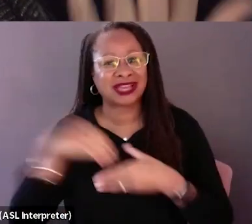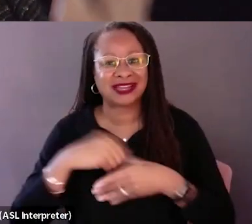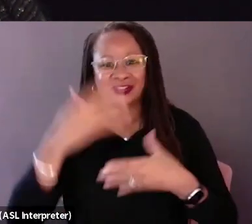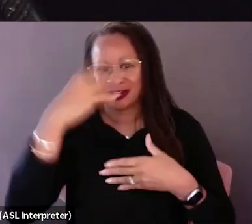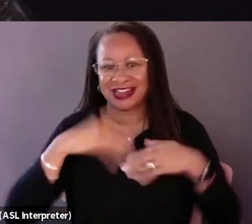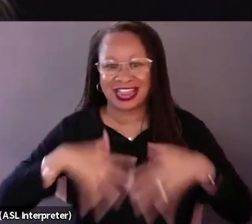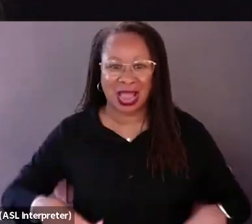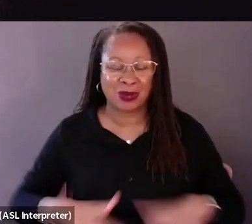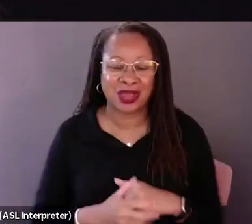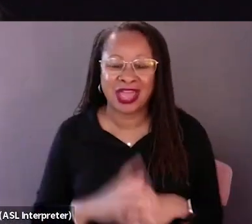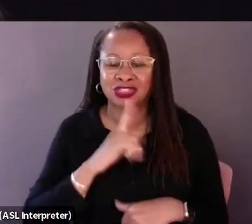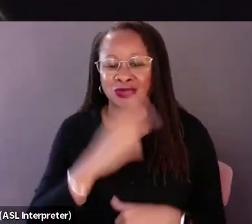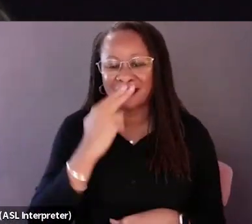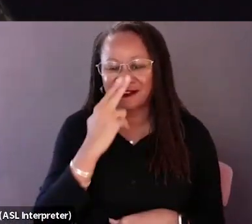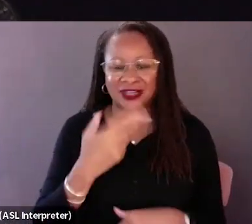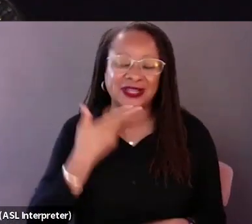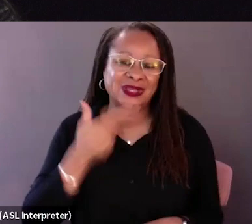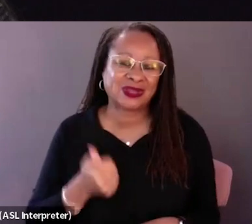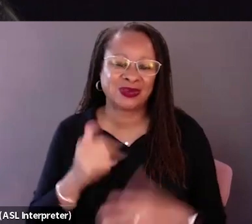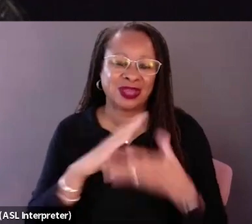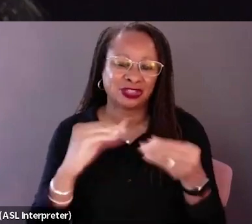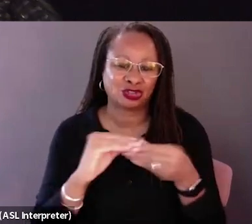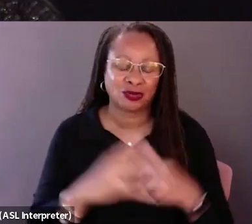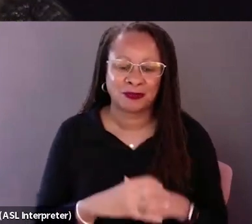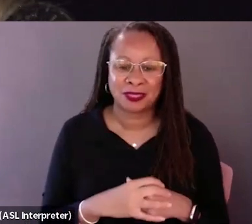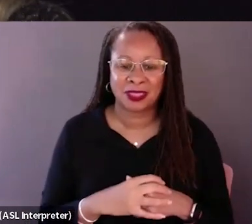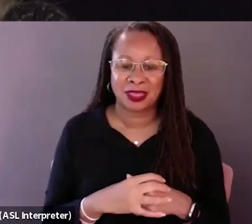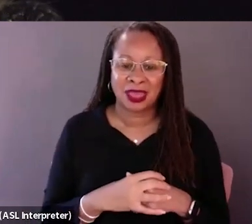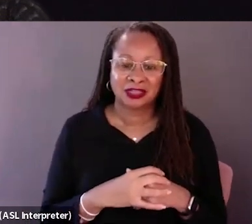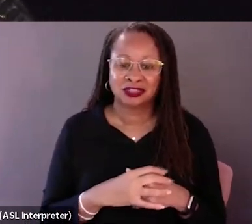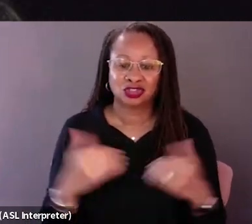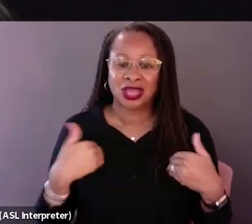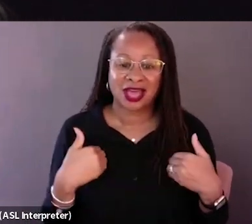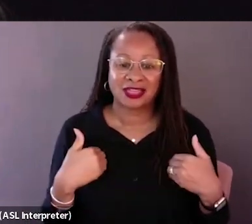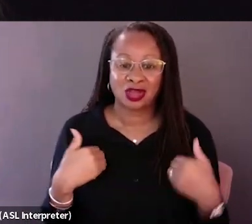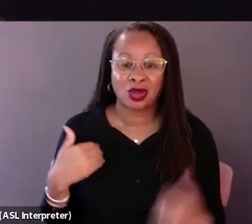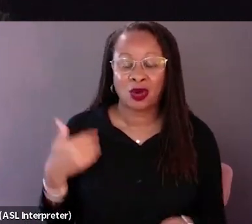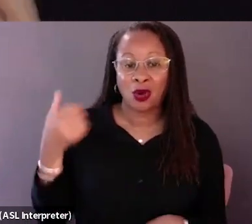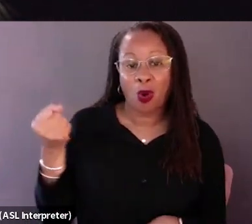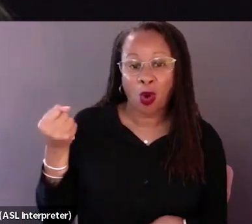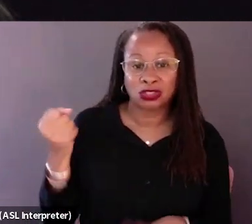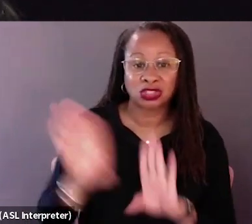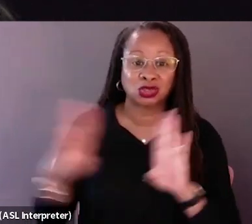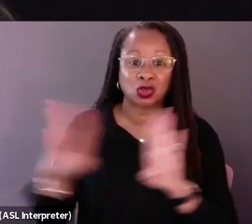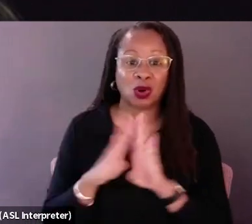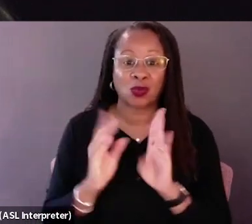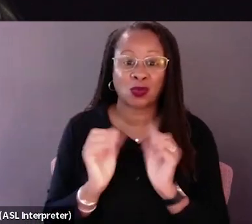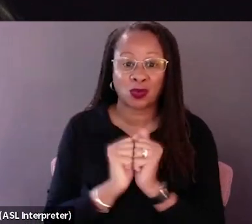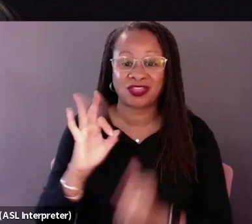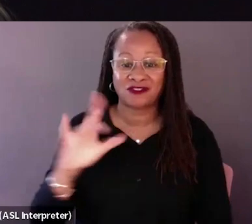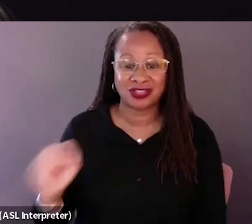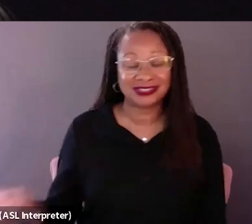it's just, a really funny, cute story. She had the door, holding with her foot, and it, classic story